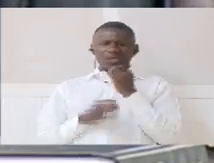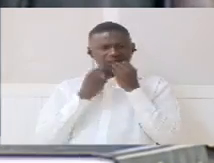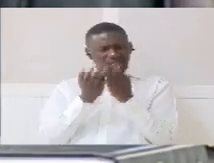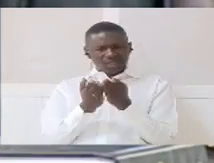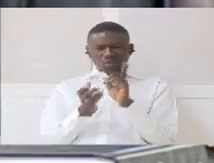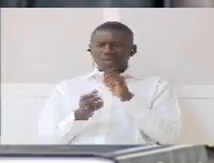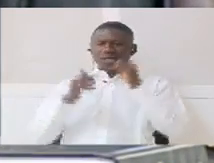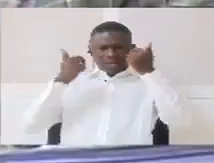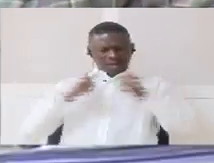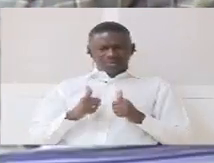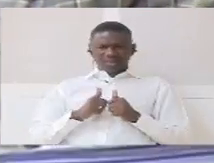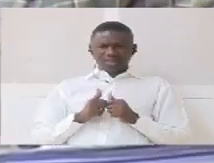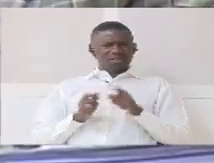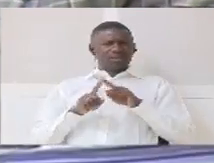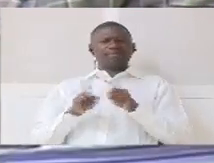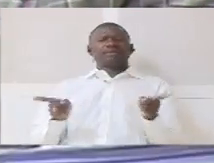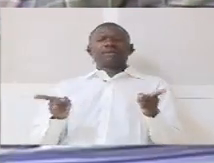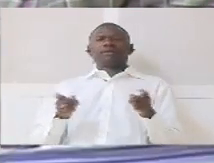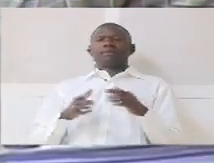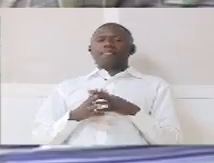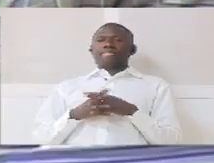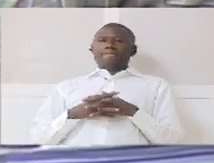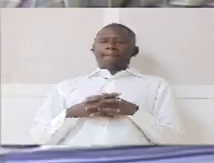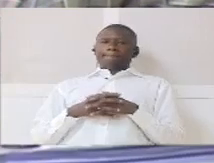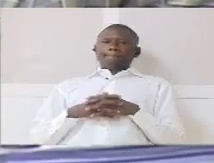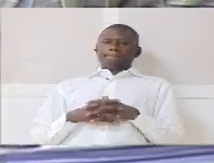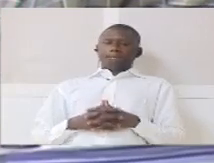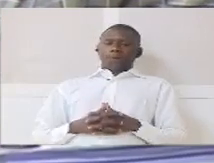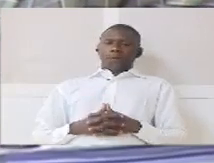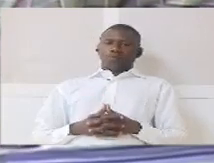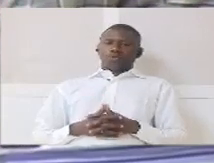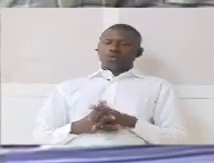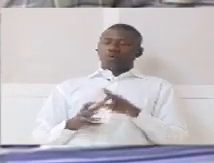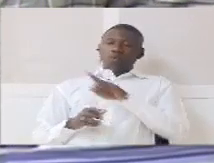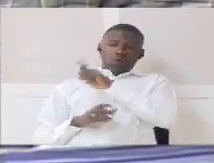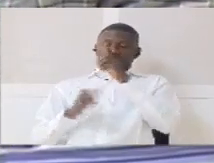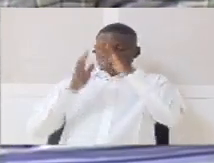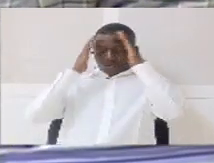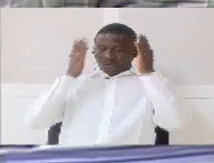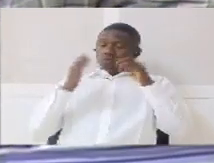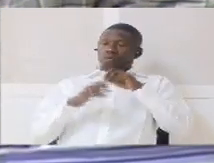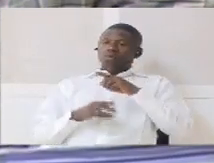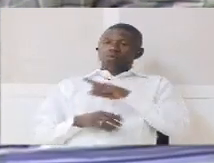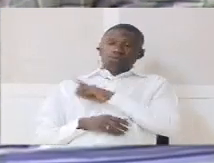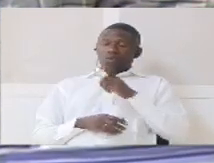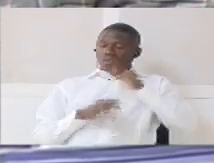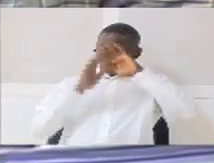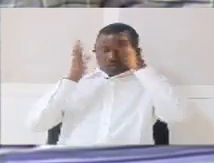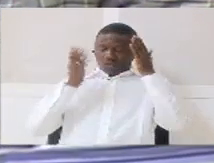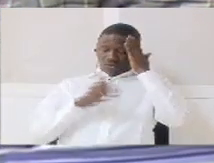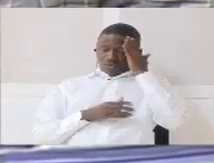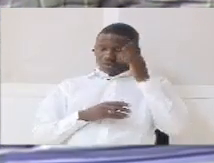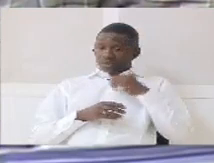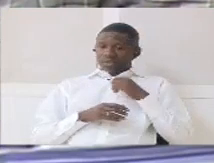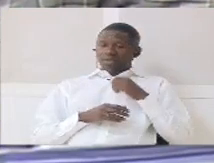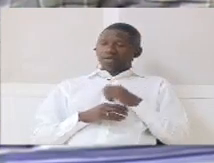is existing. Okay, we all know it's an abuse of authority. Yes. Okay. Did they let the